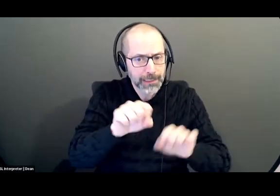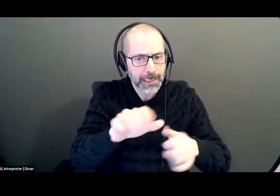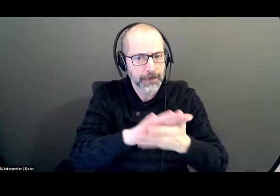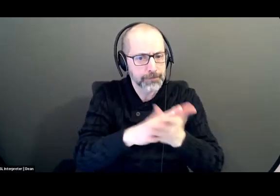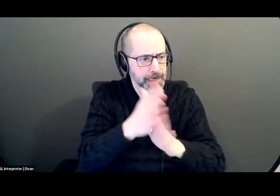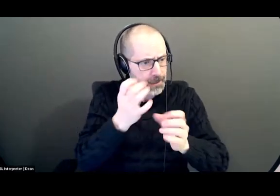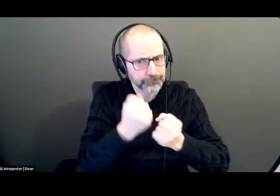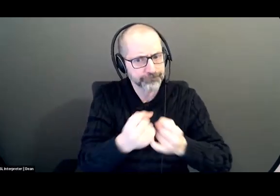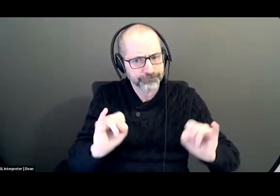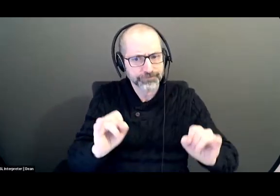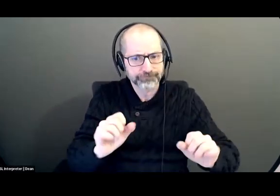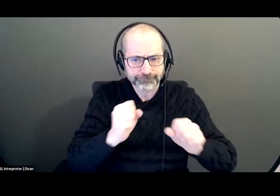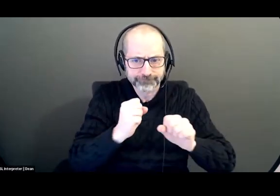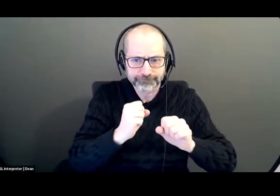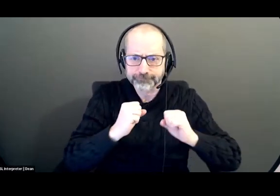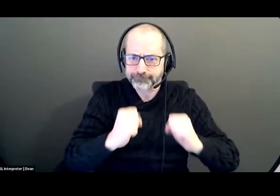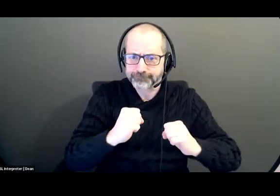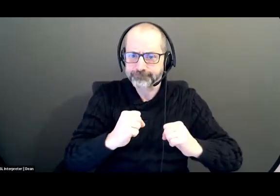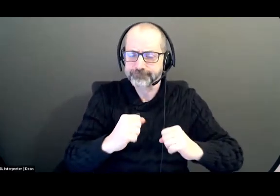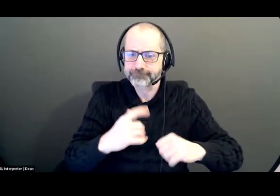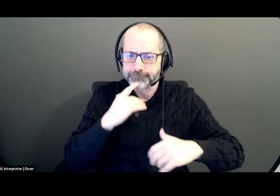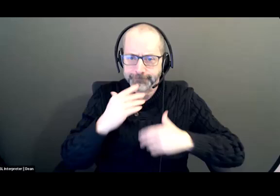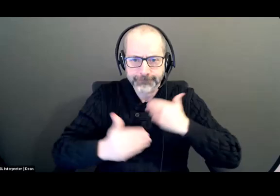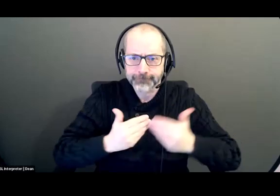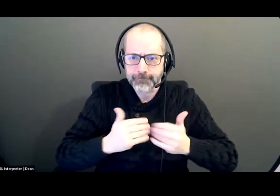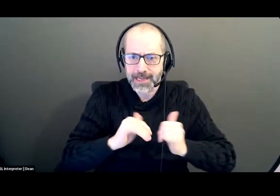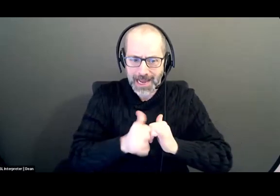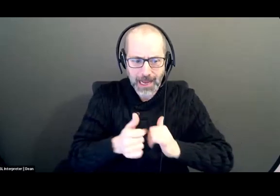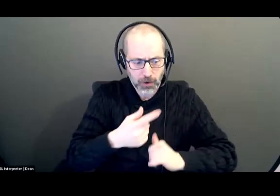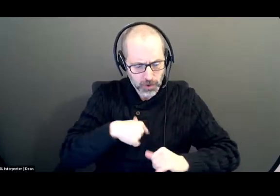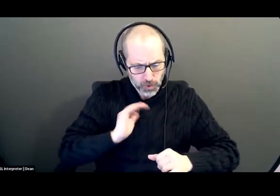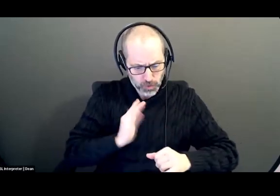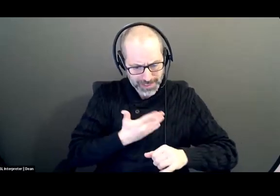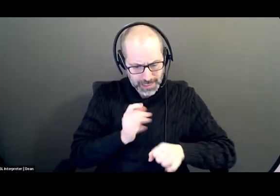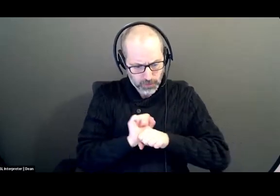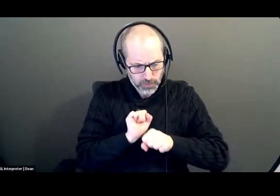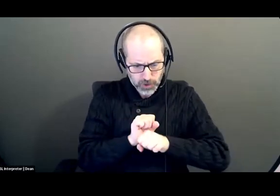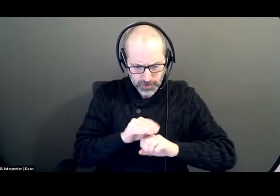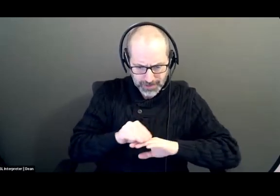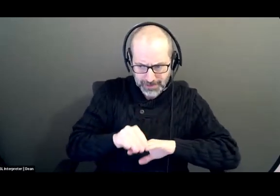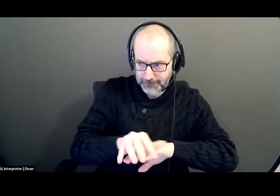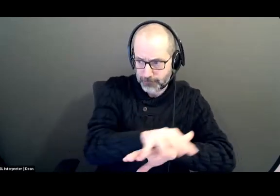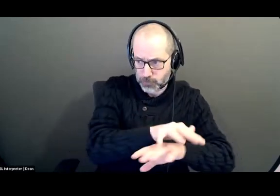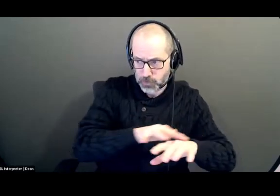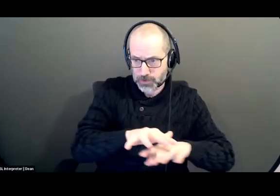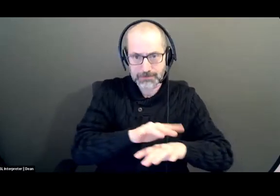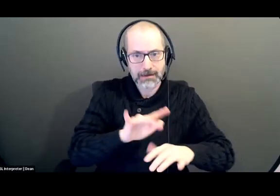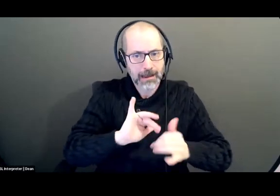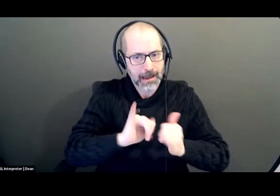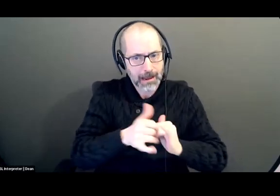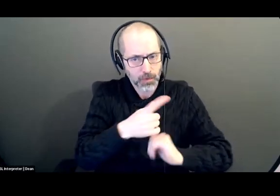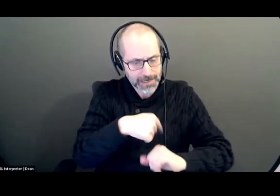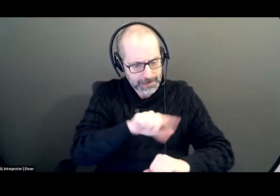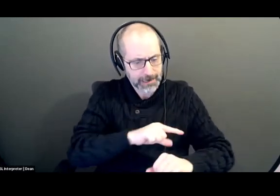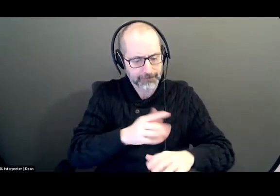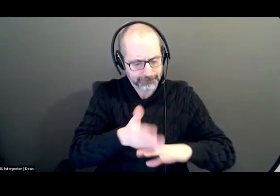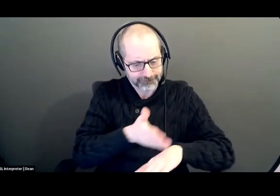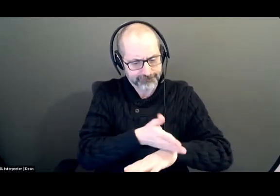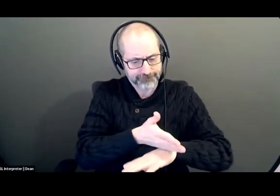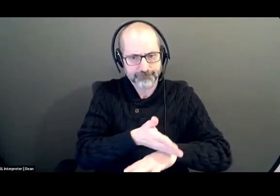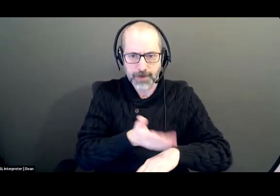my commitment? So little drops in the bucket every day over time. You know, you're going to have a bucket to